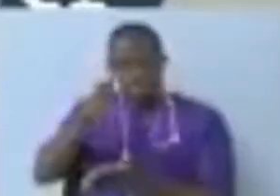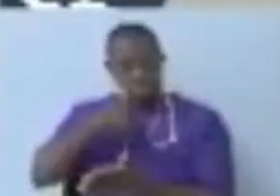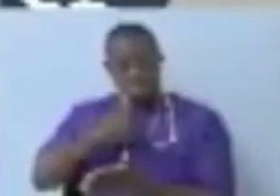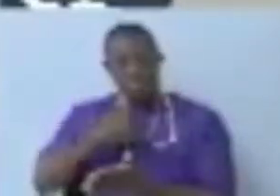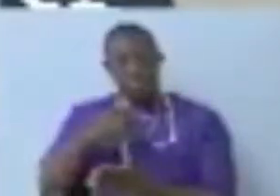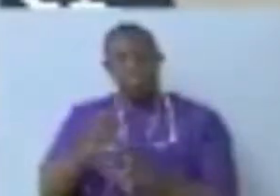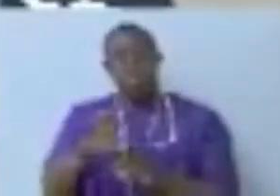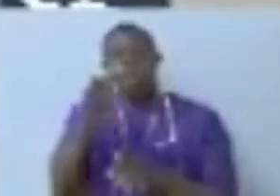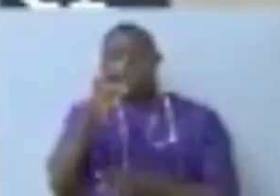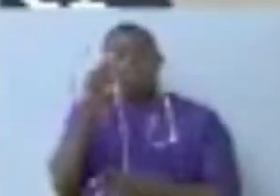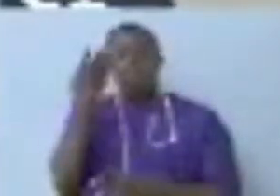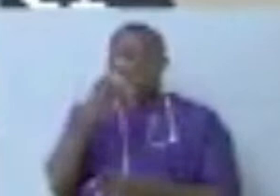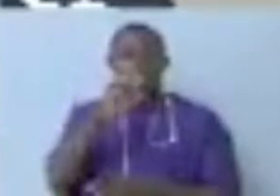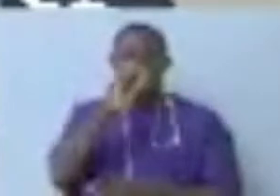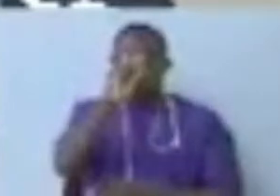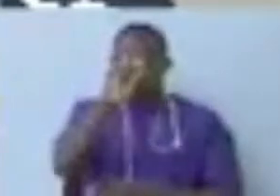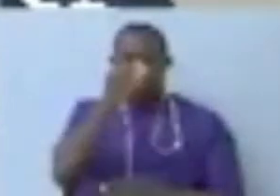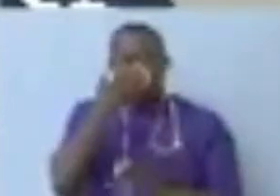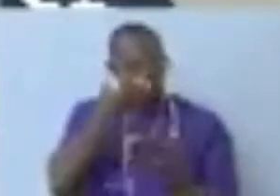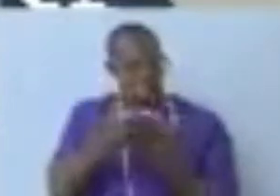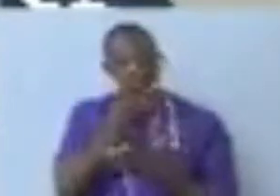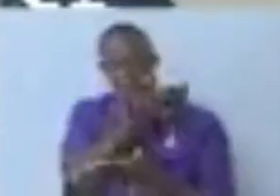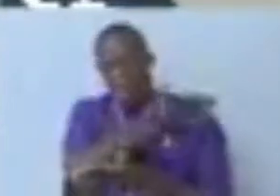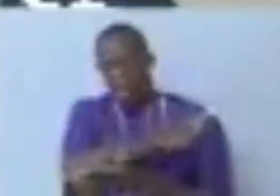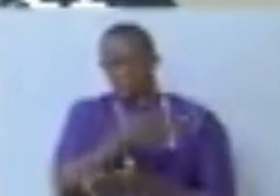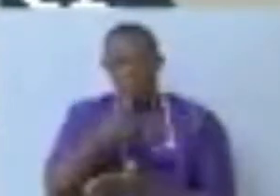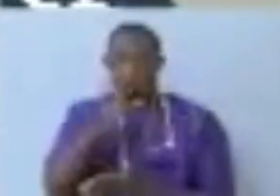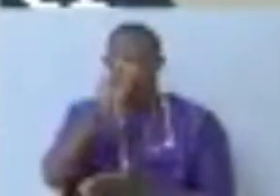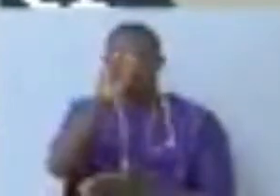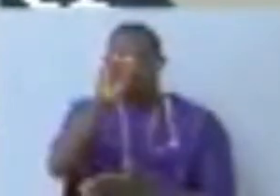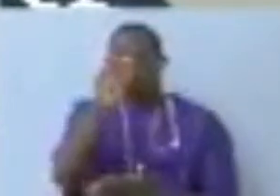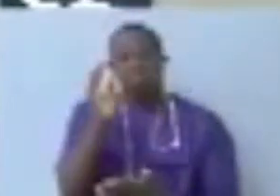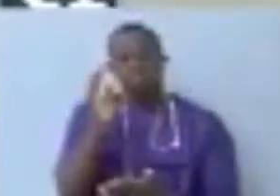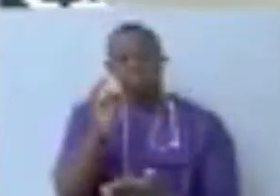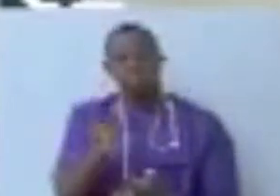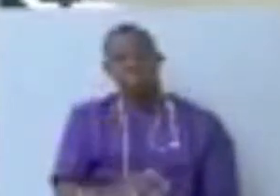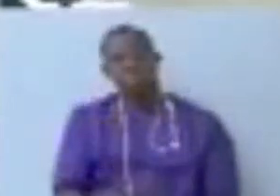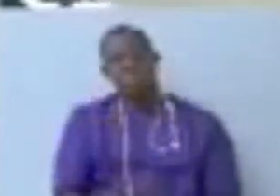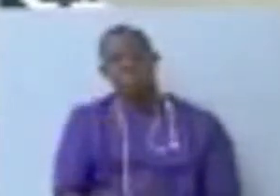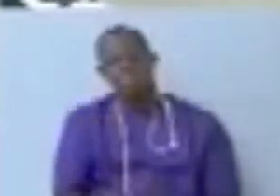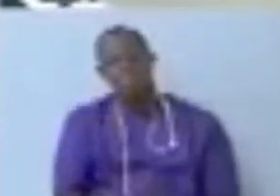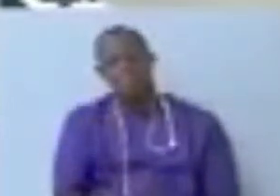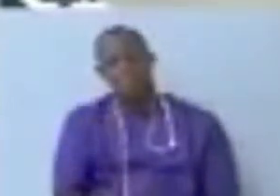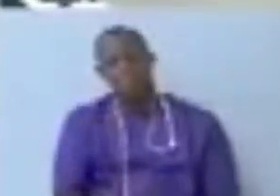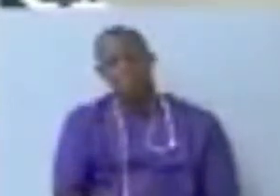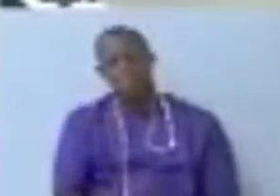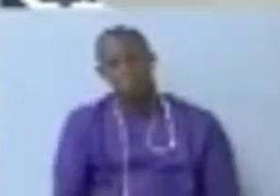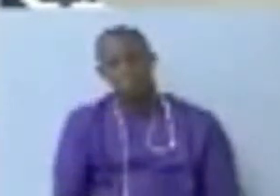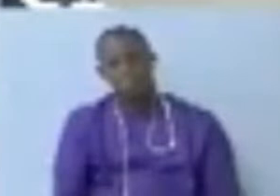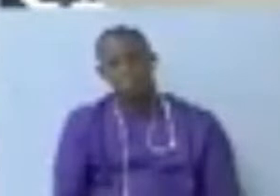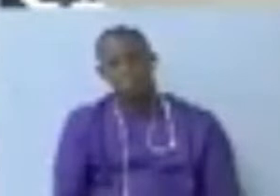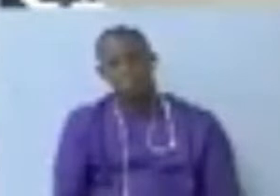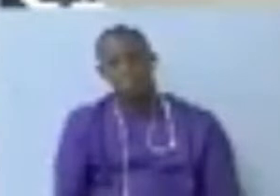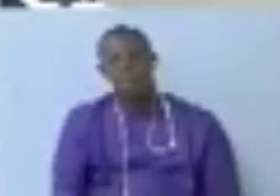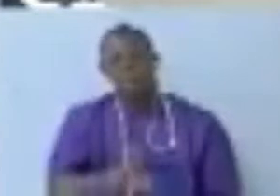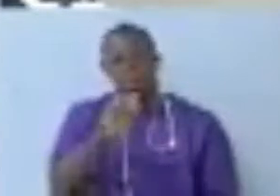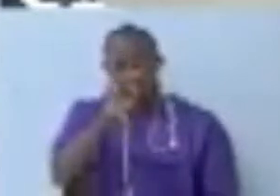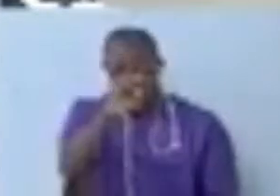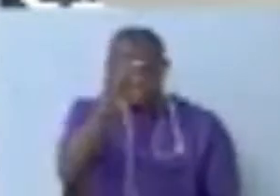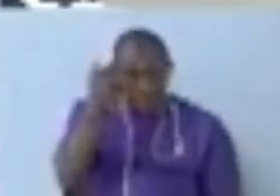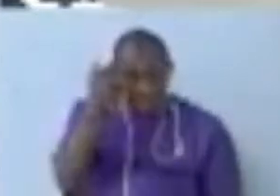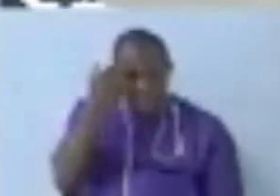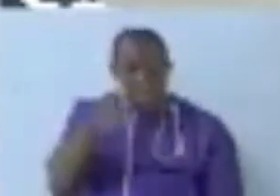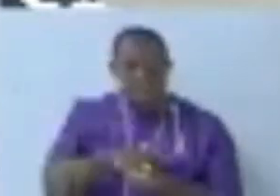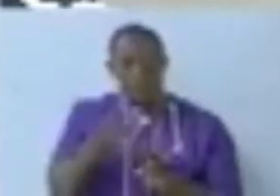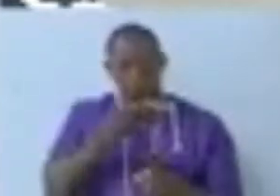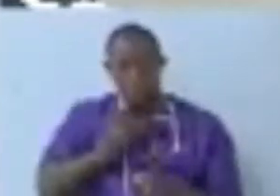you speak, give me also the chance to speak out of courtesy. Do you think you are entitled to courtesy? Yes. After